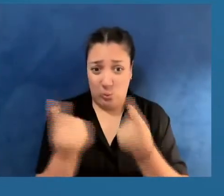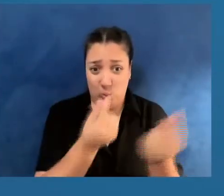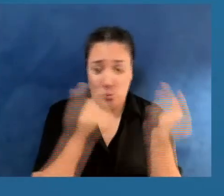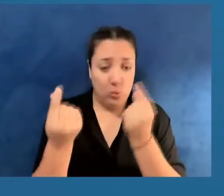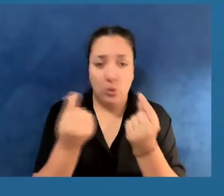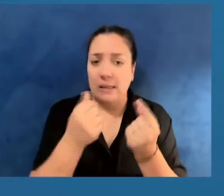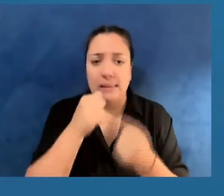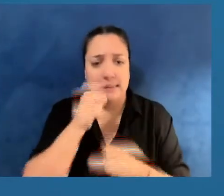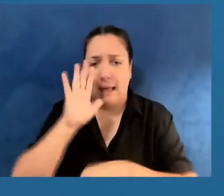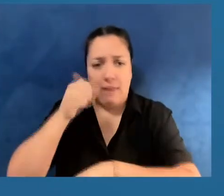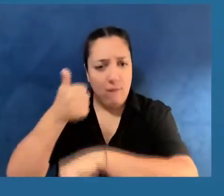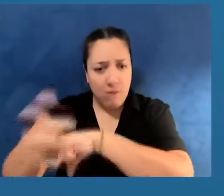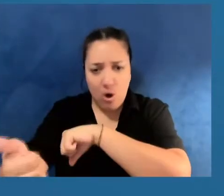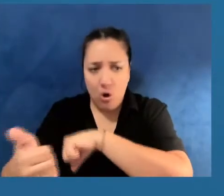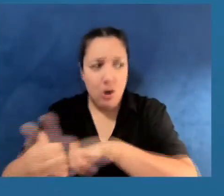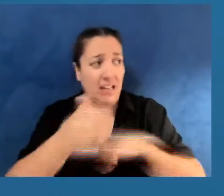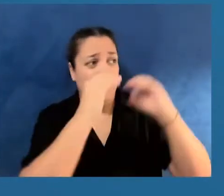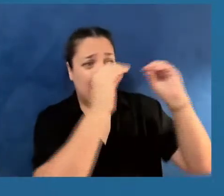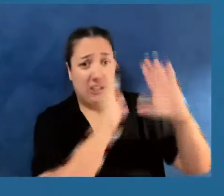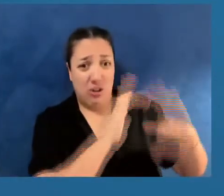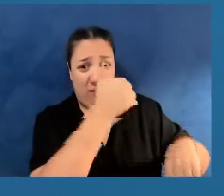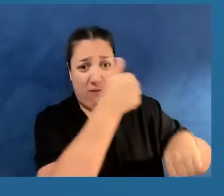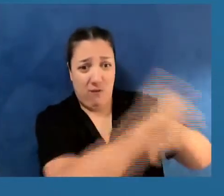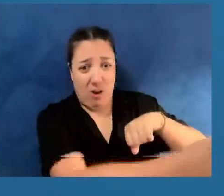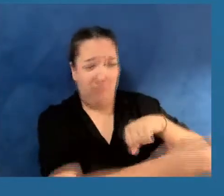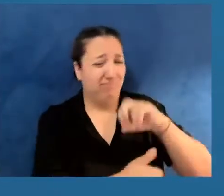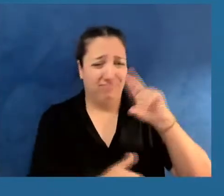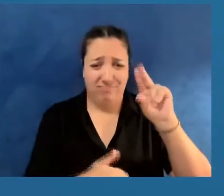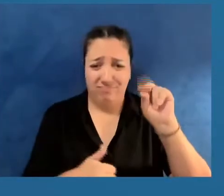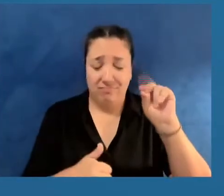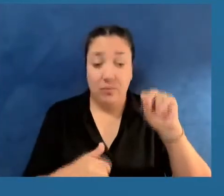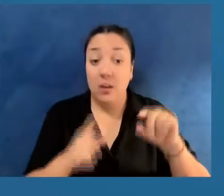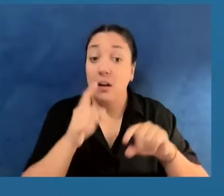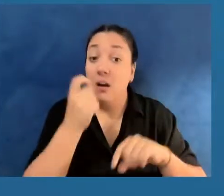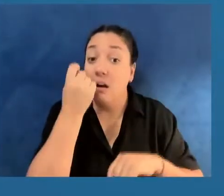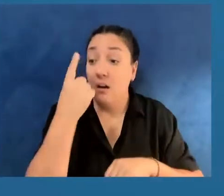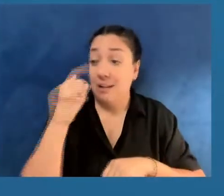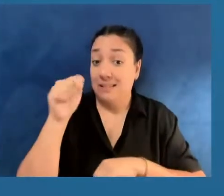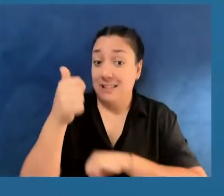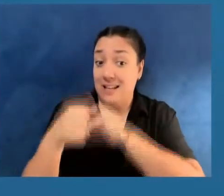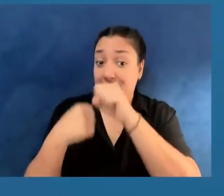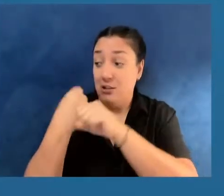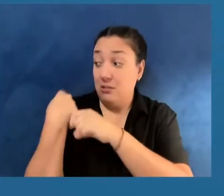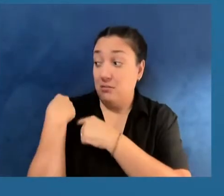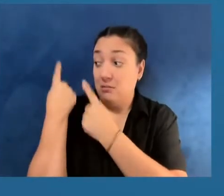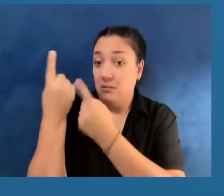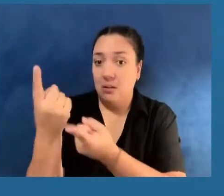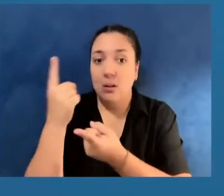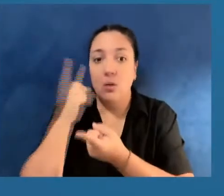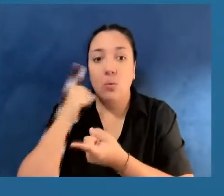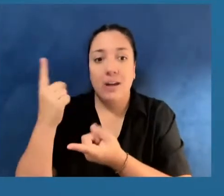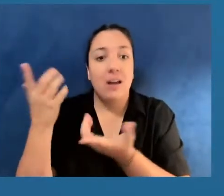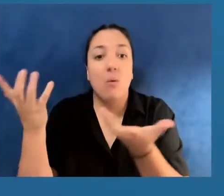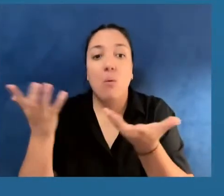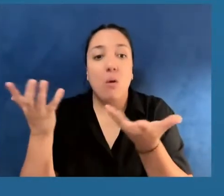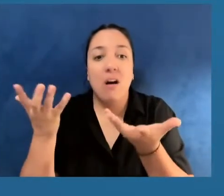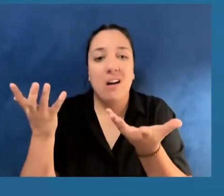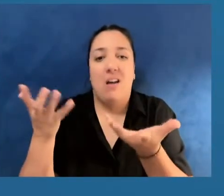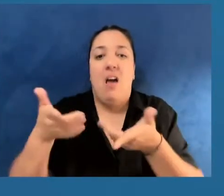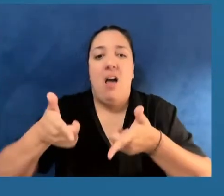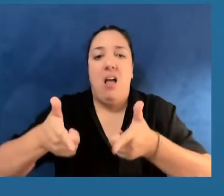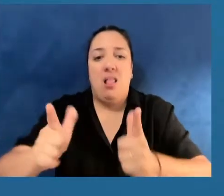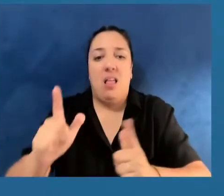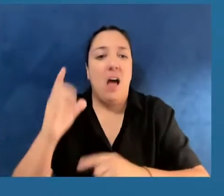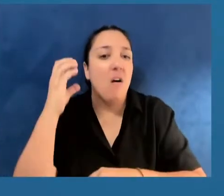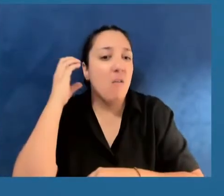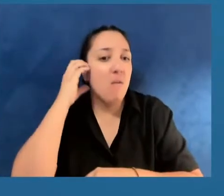It is the fact that for the last decade, we have allowed the influence of cell phones in what is supposed to be an